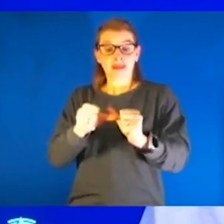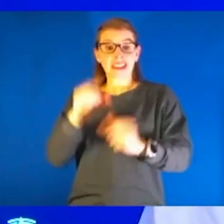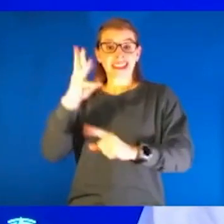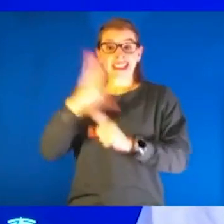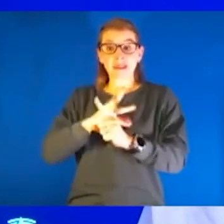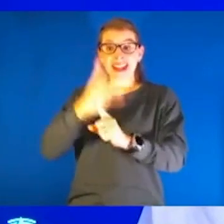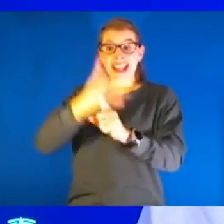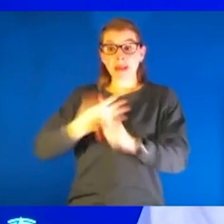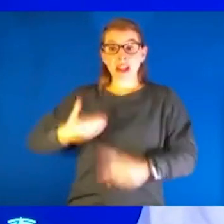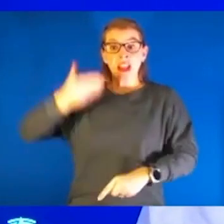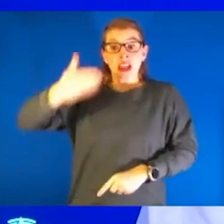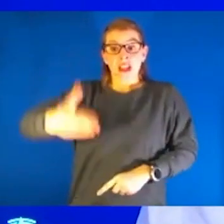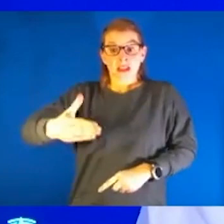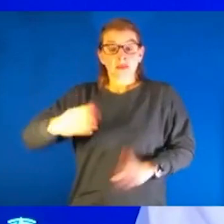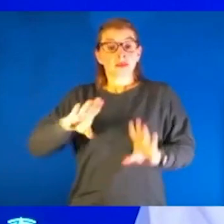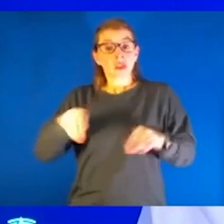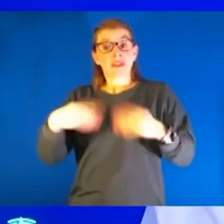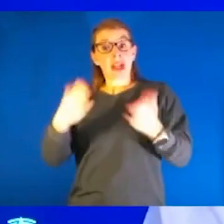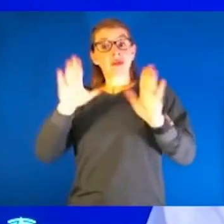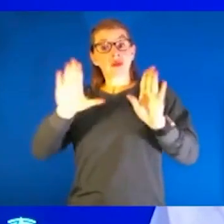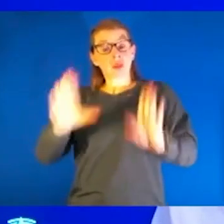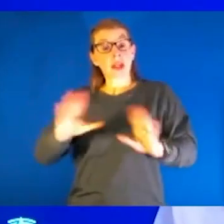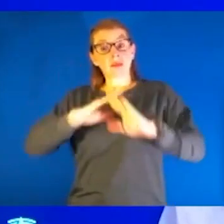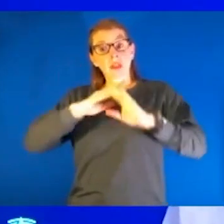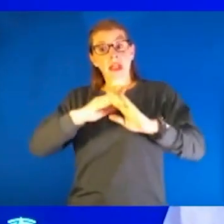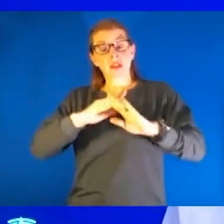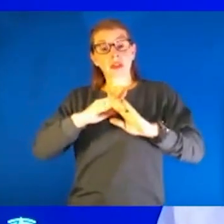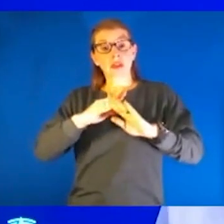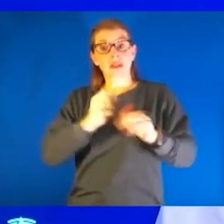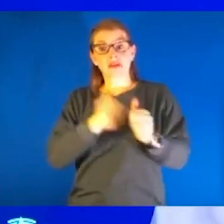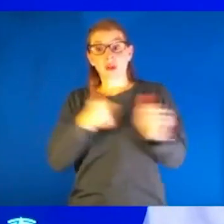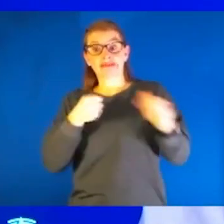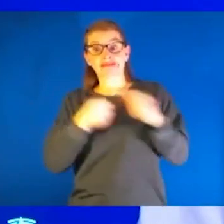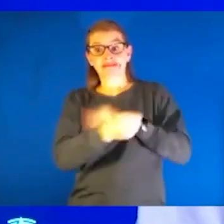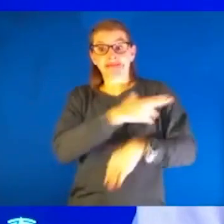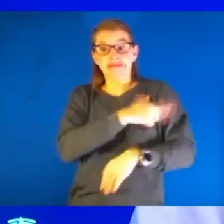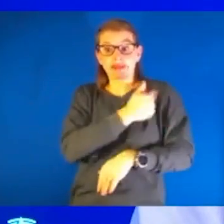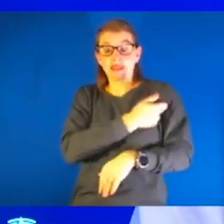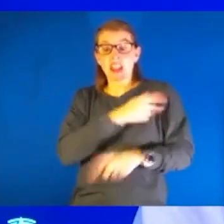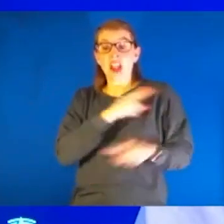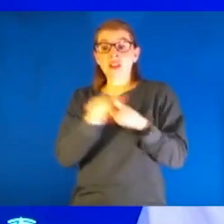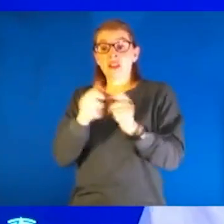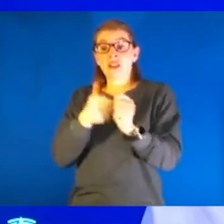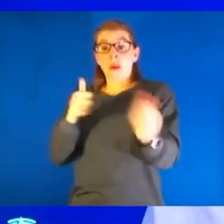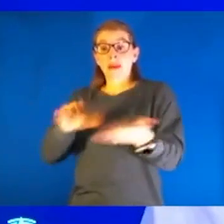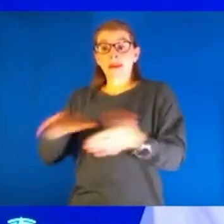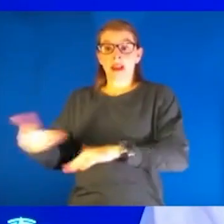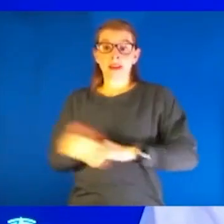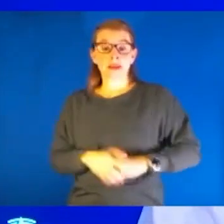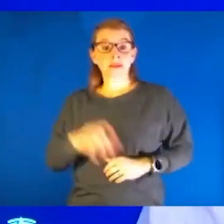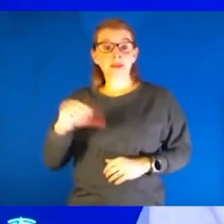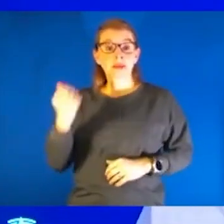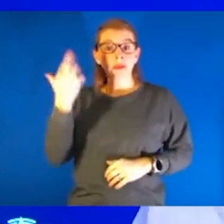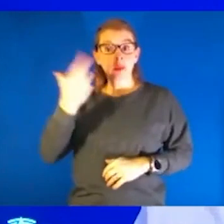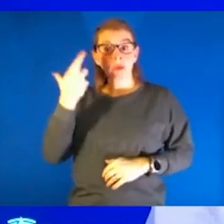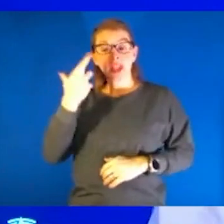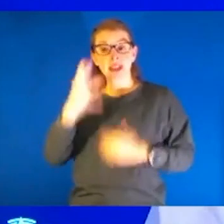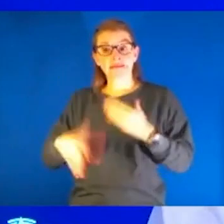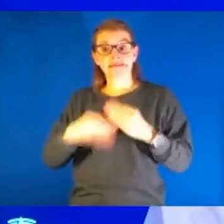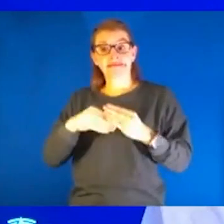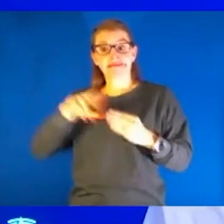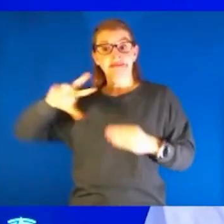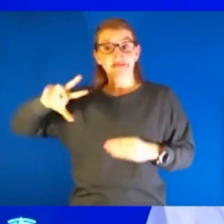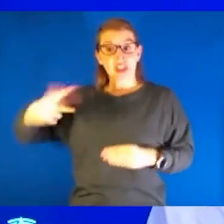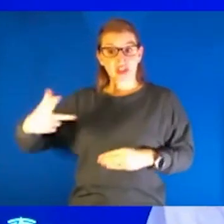provide great protection against going to the hospital, going to the ICU, and death. One of the other reasons for getting a booster now or getting additional